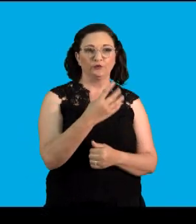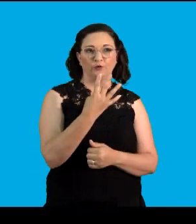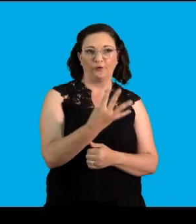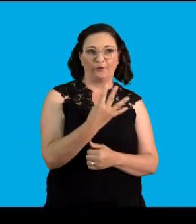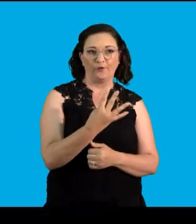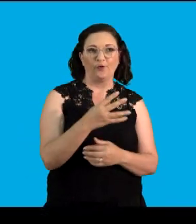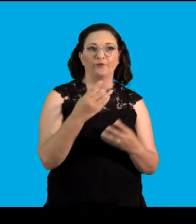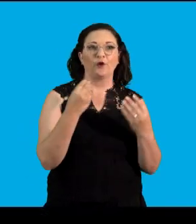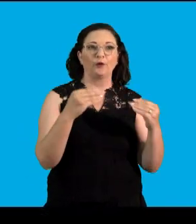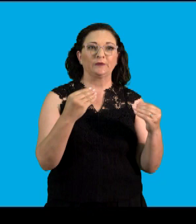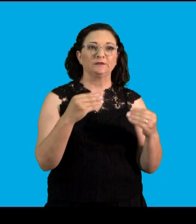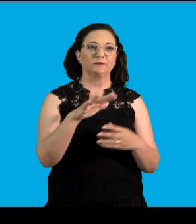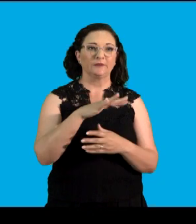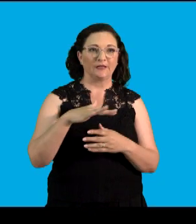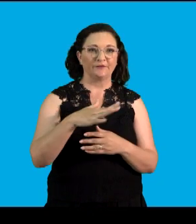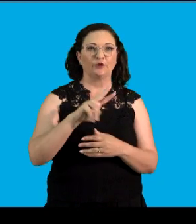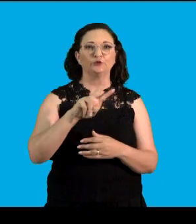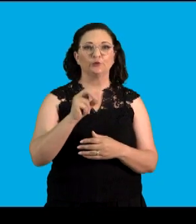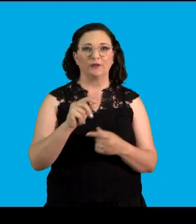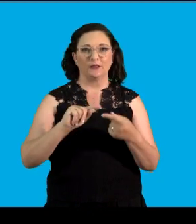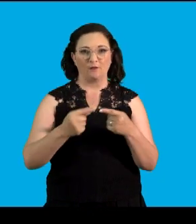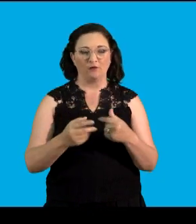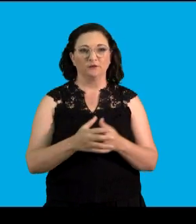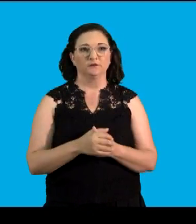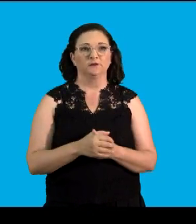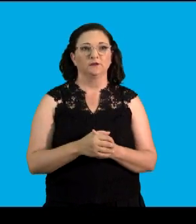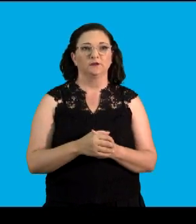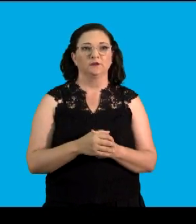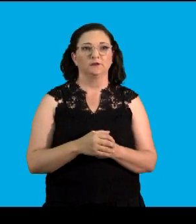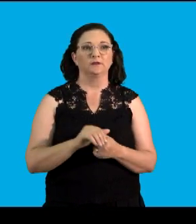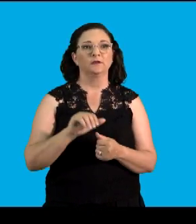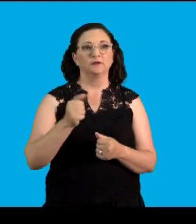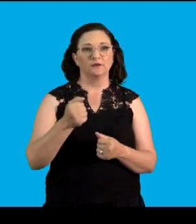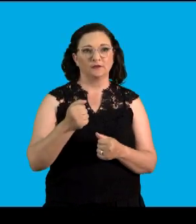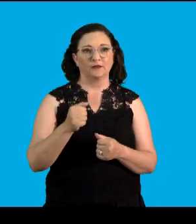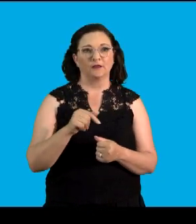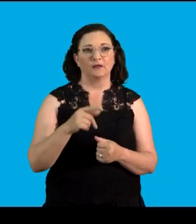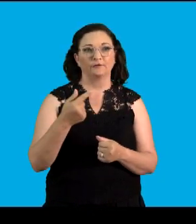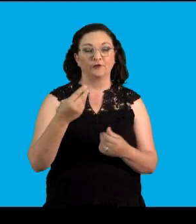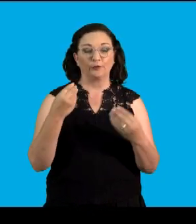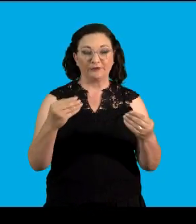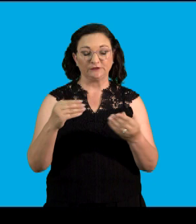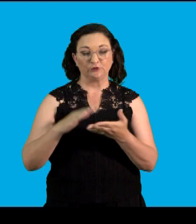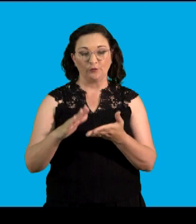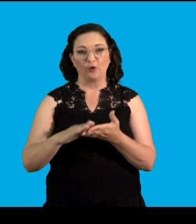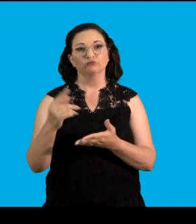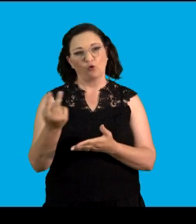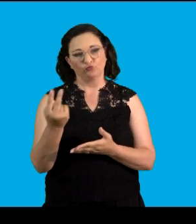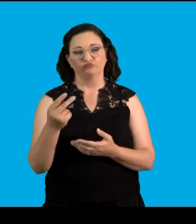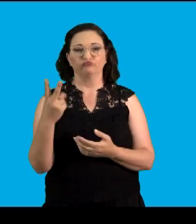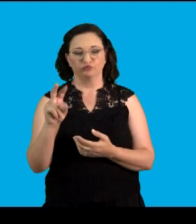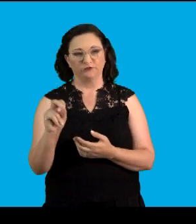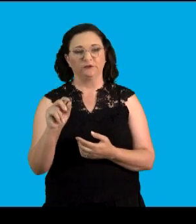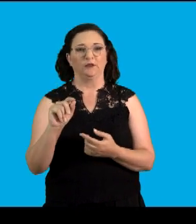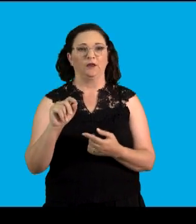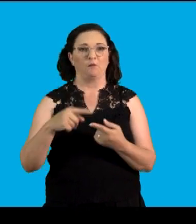of it is business environment, which is 20 marks, and then the last part is also 20 marks, business operations. Right,